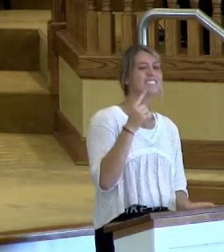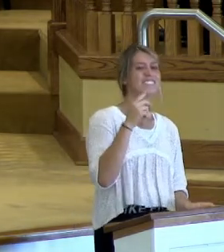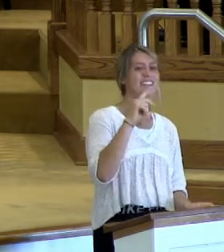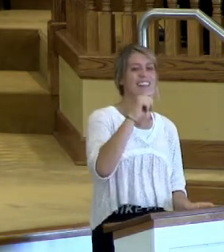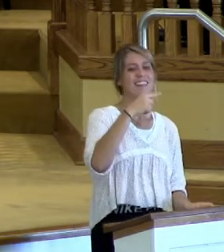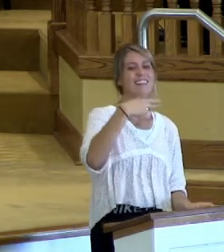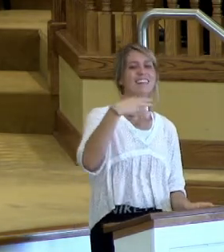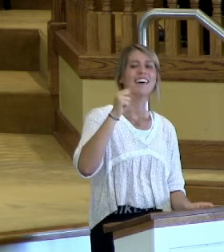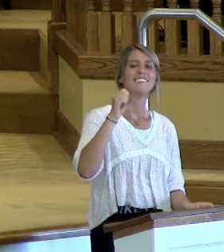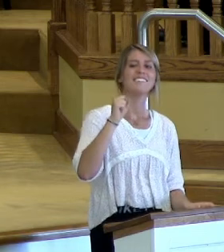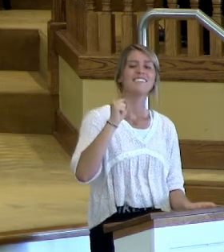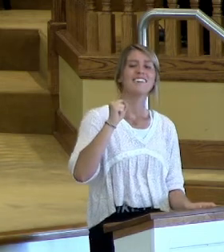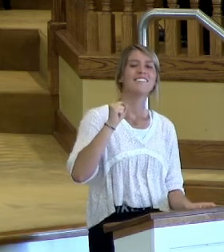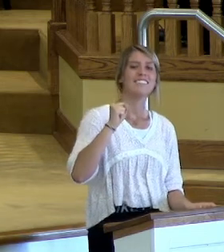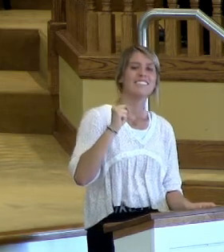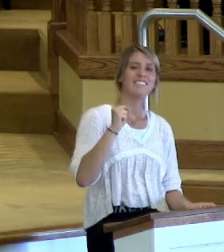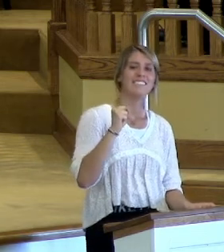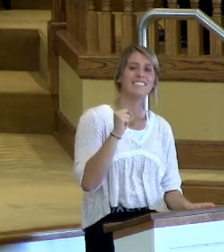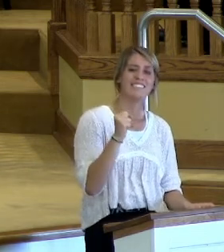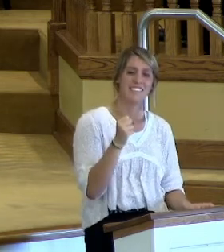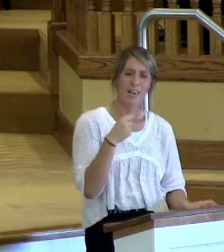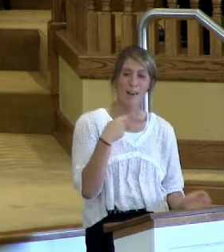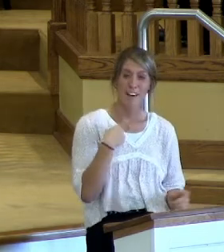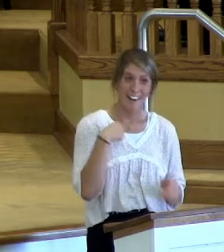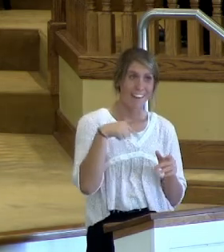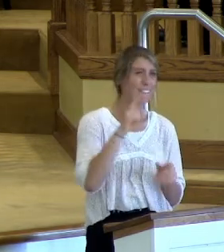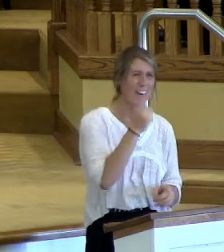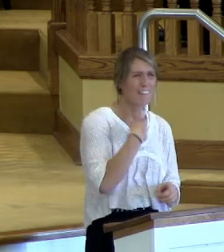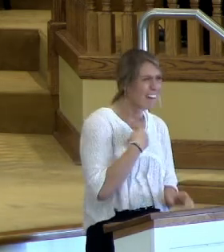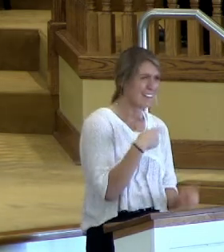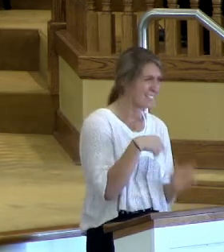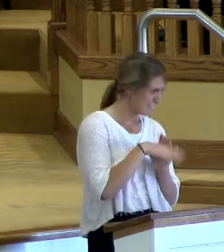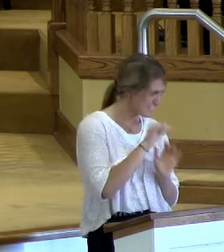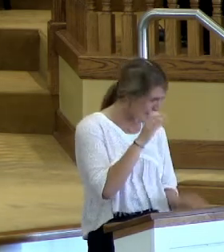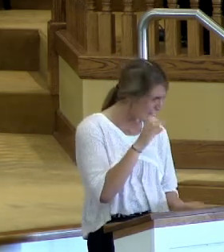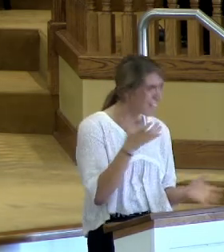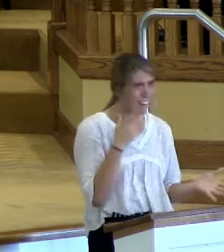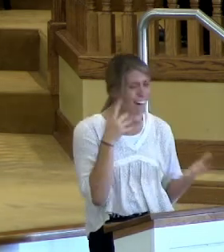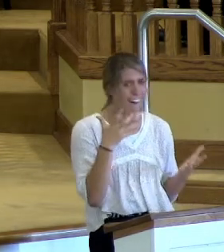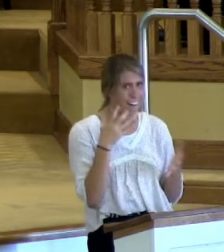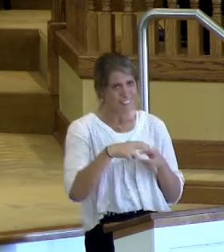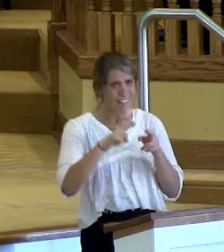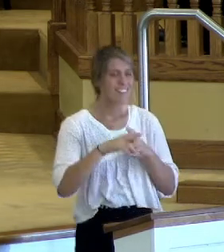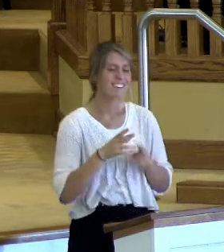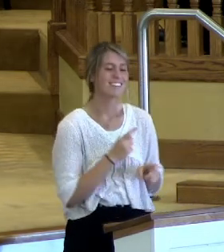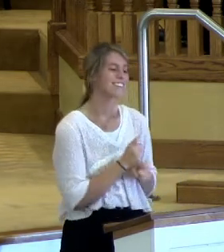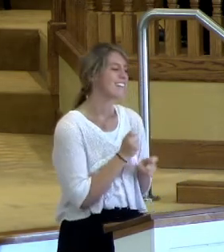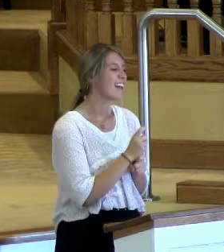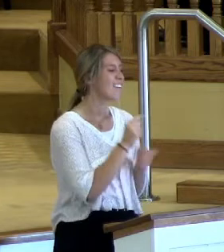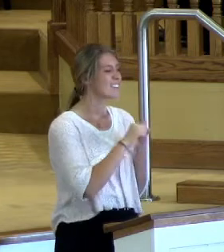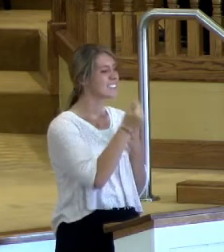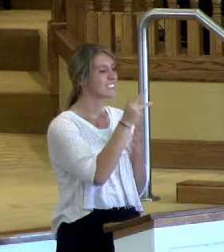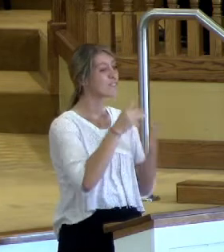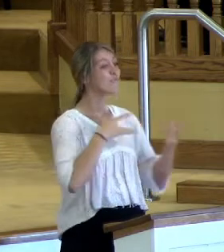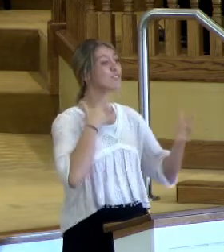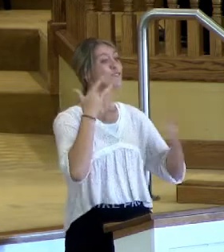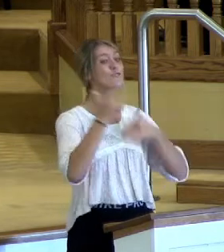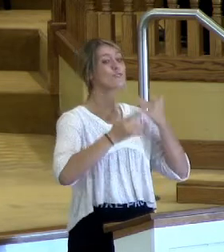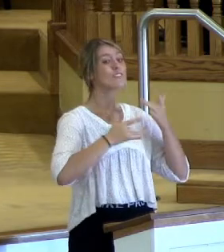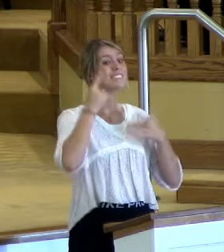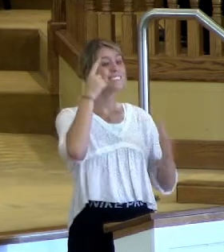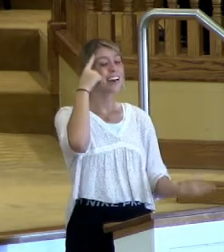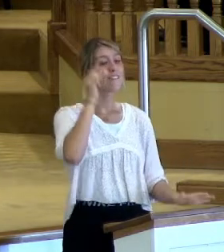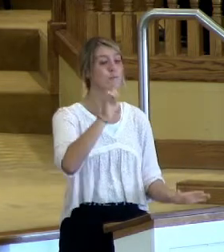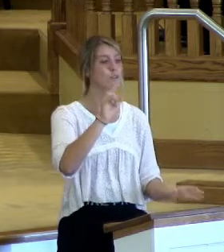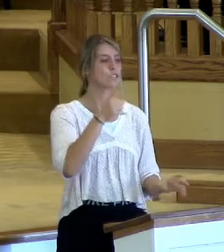First Thessalonians. Good night. Am I in Jefferson City tonight? Okay, I just got to make sure. All right. Look at verse 16. The Bible says, rejoice